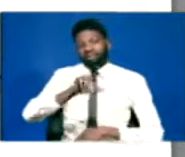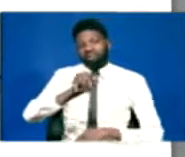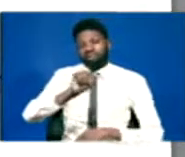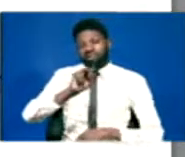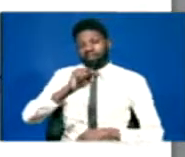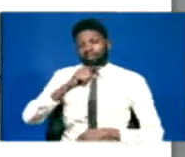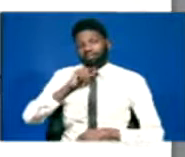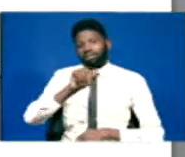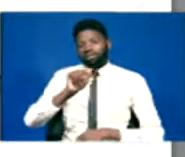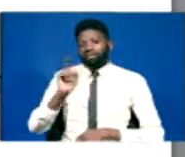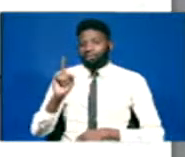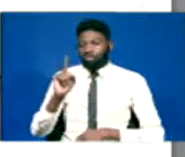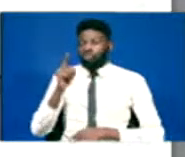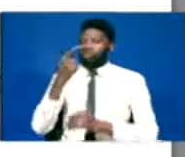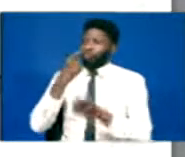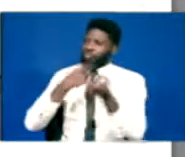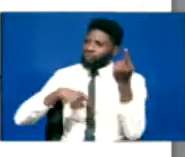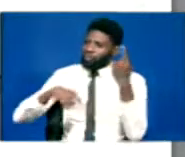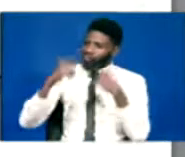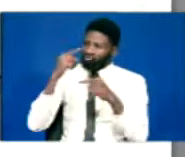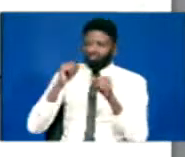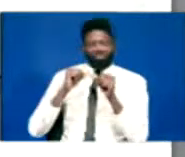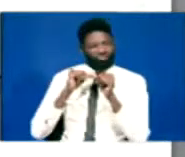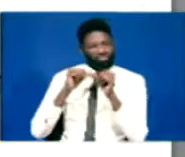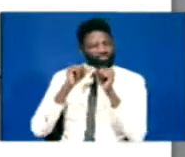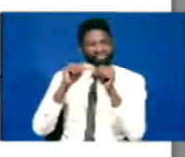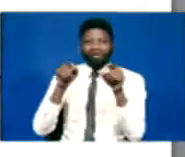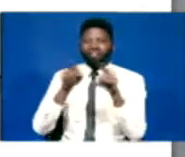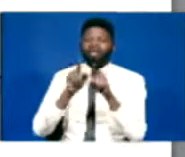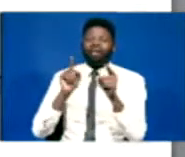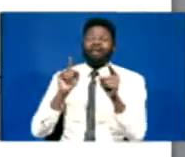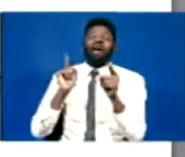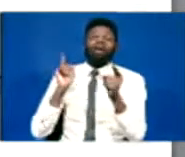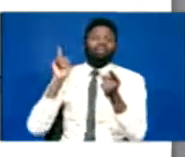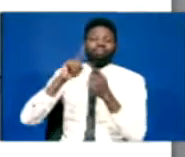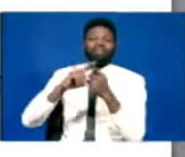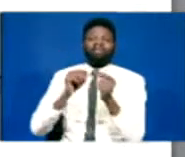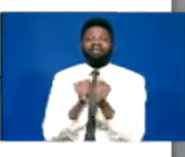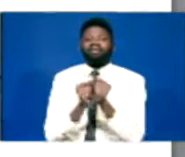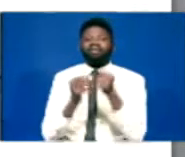the seat, a seat that he retained until 97, where he contested